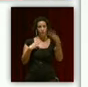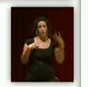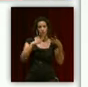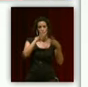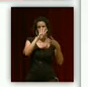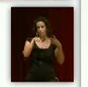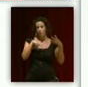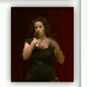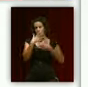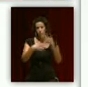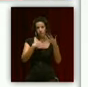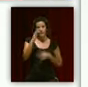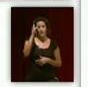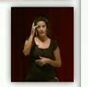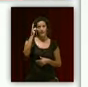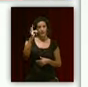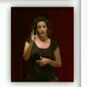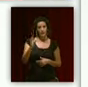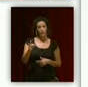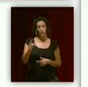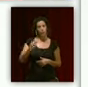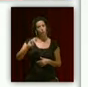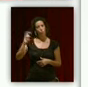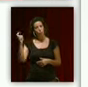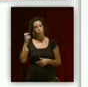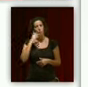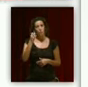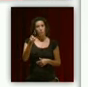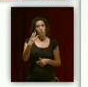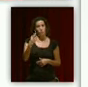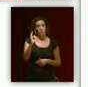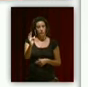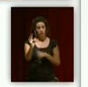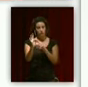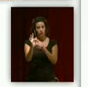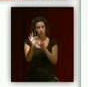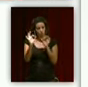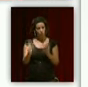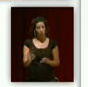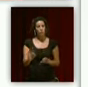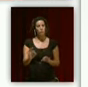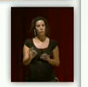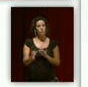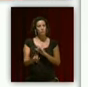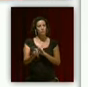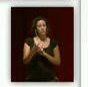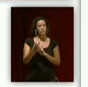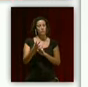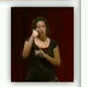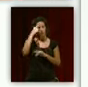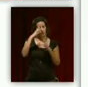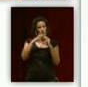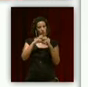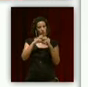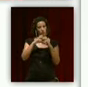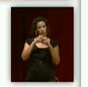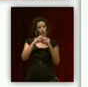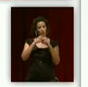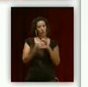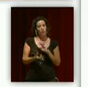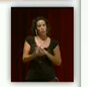flashes. It is quite more likely for another column or row to flash than the one containing the